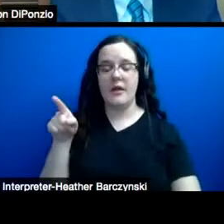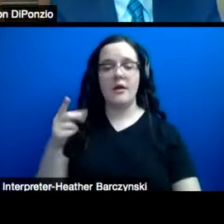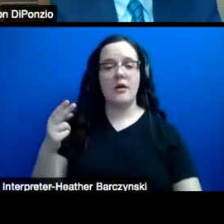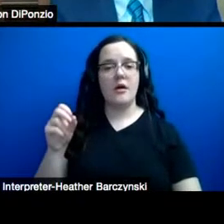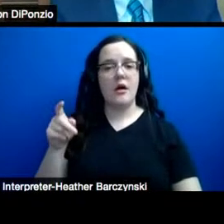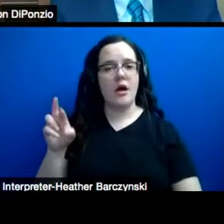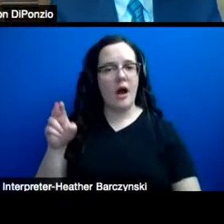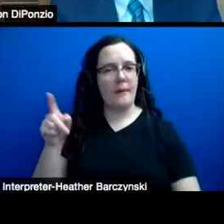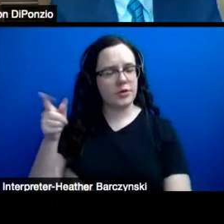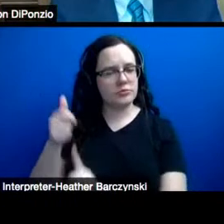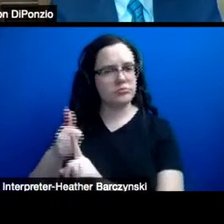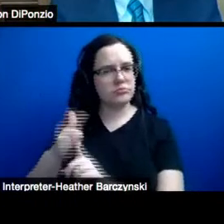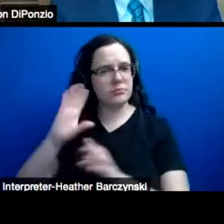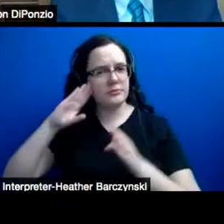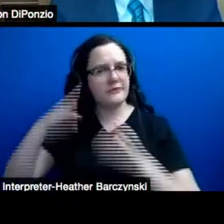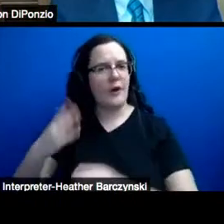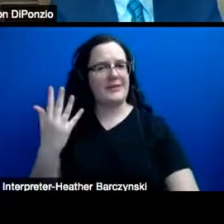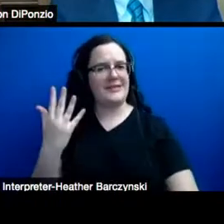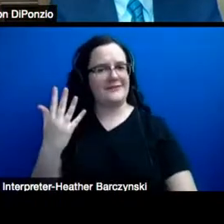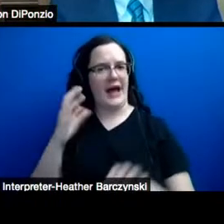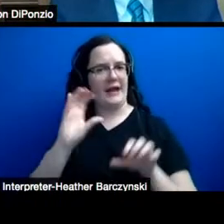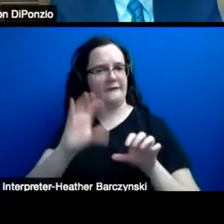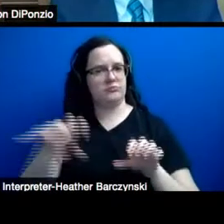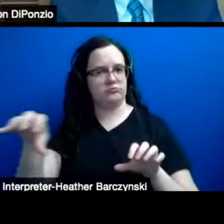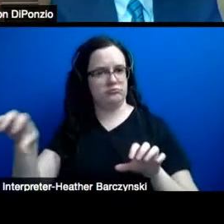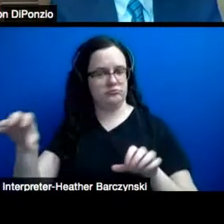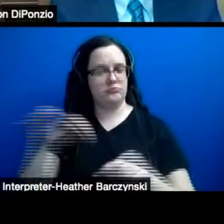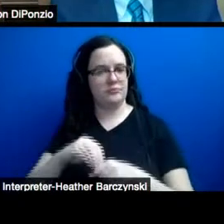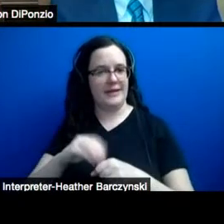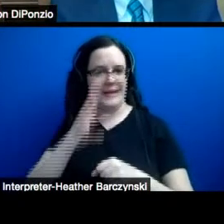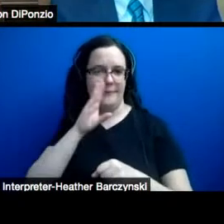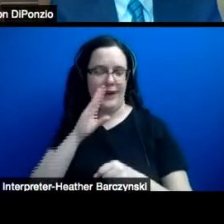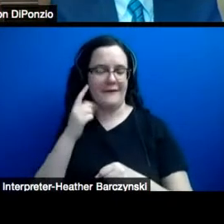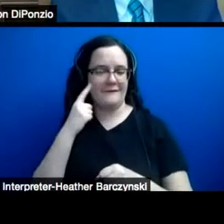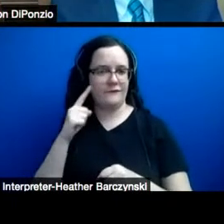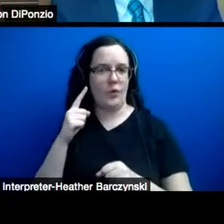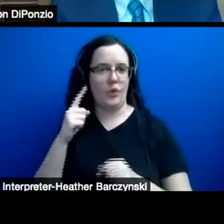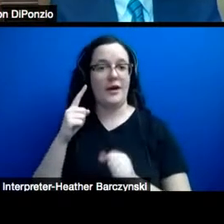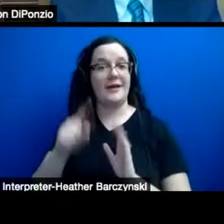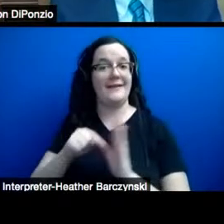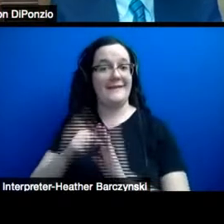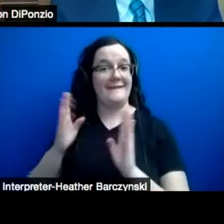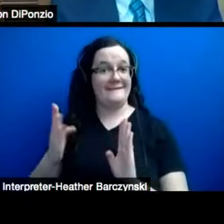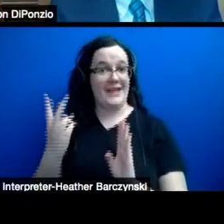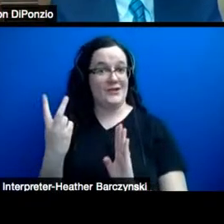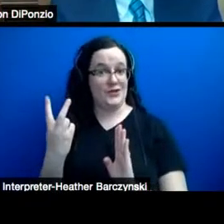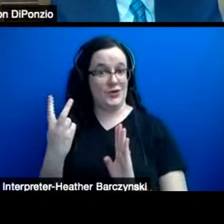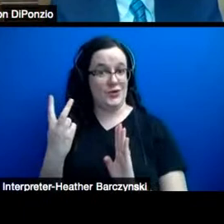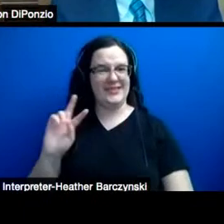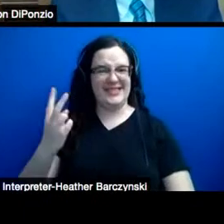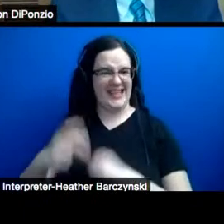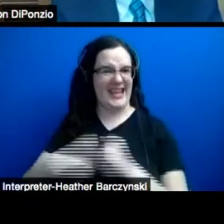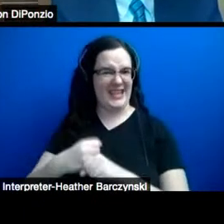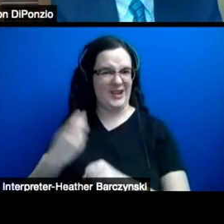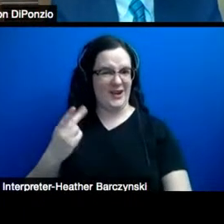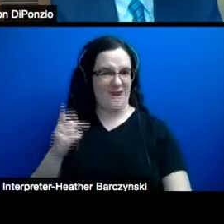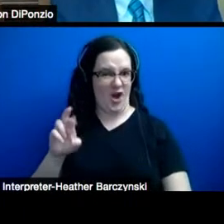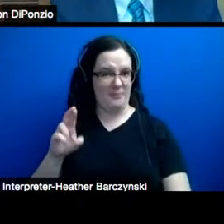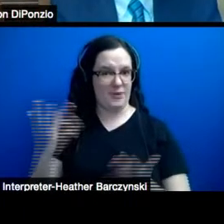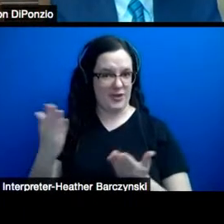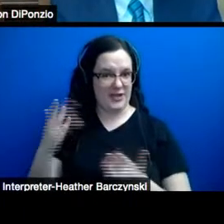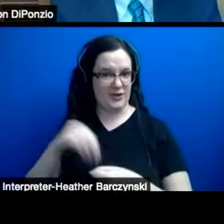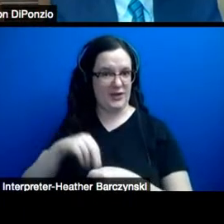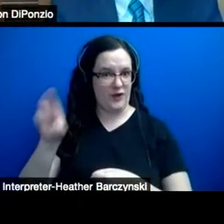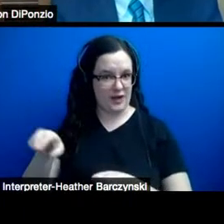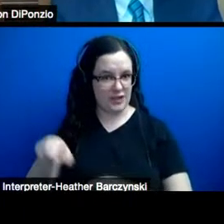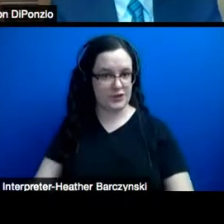on 5 stations in Brighton for phase 2, the second year of Hopper in the Rochester region.